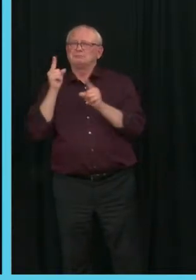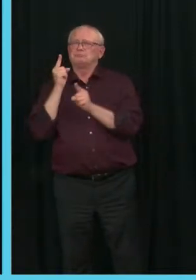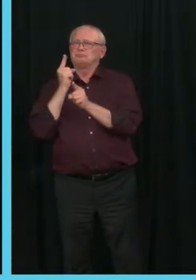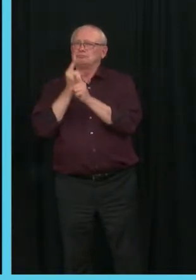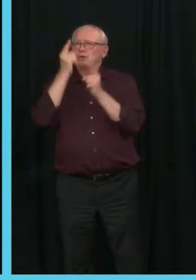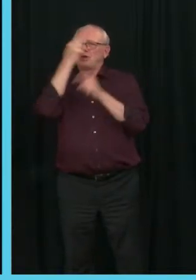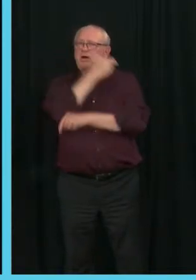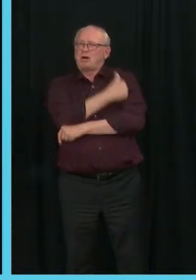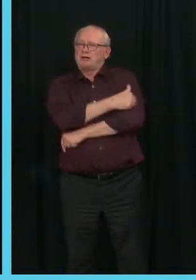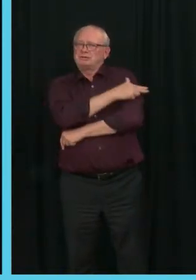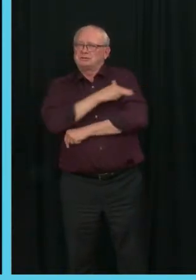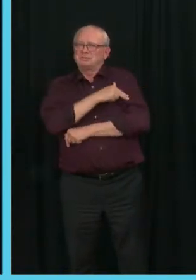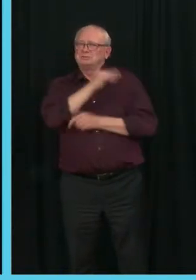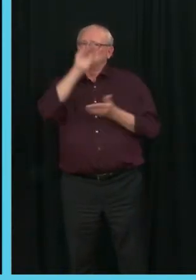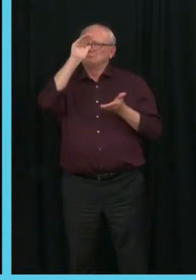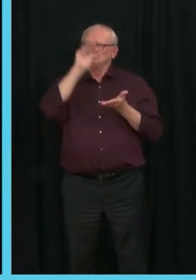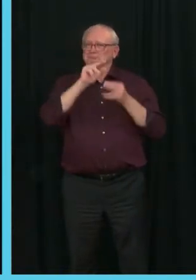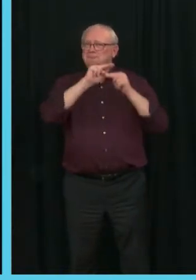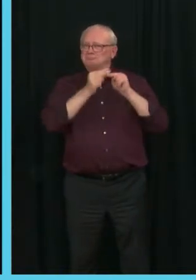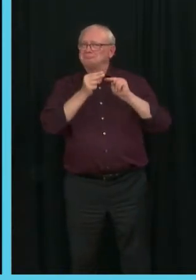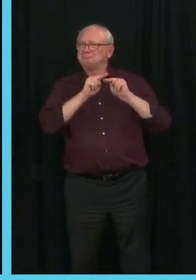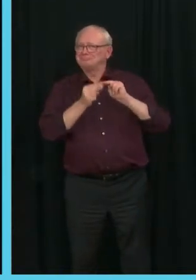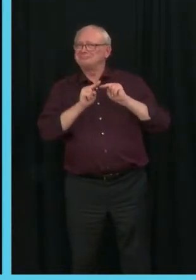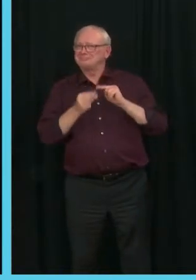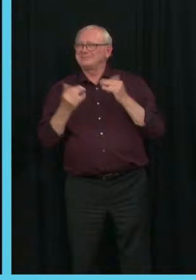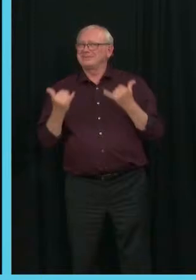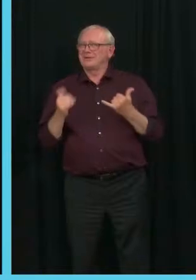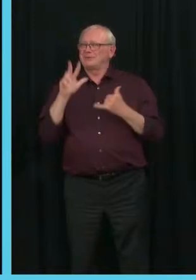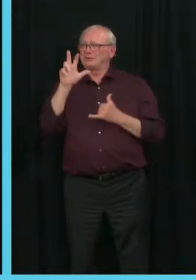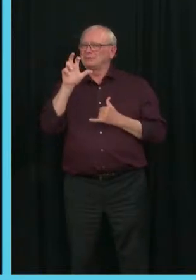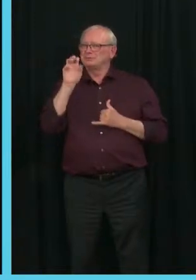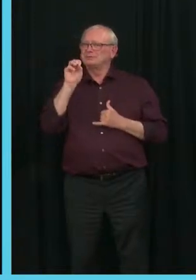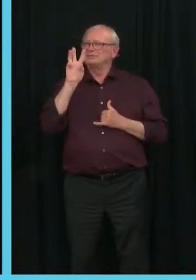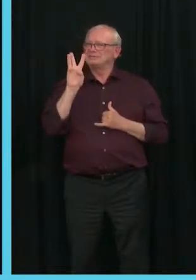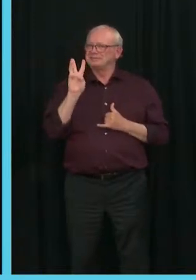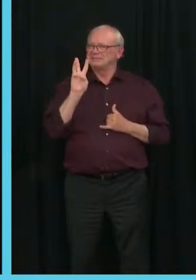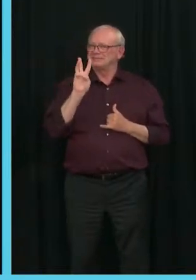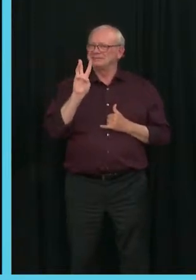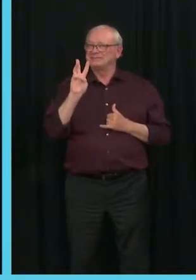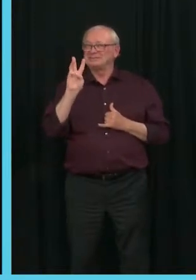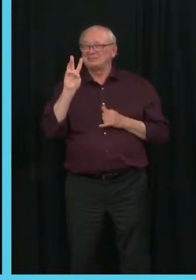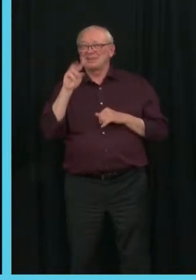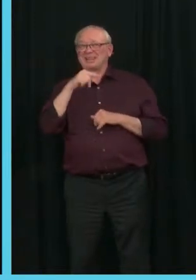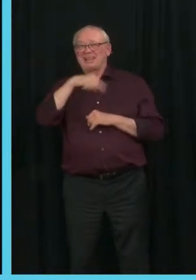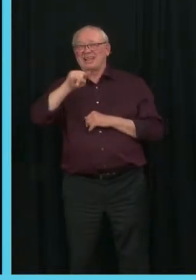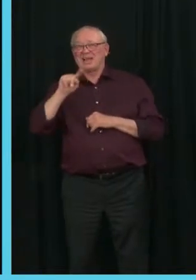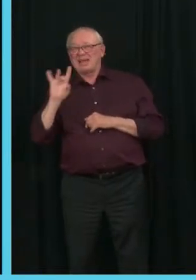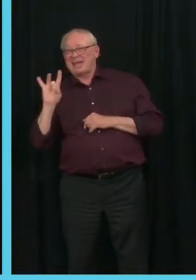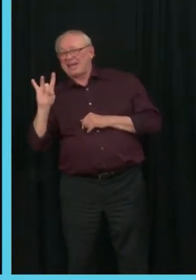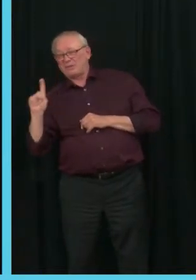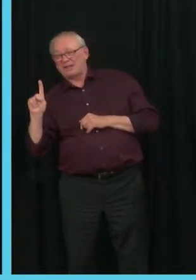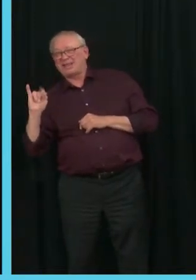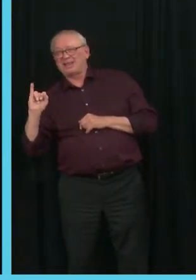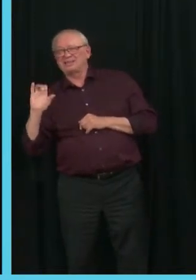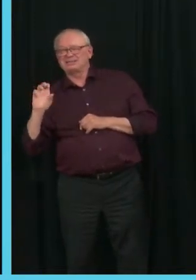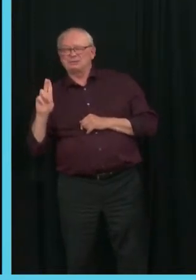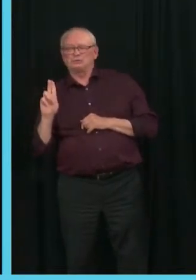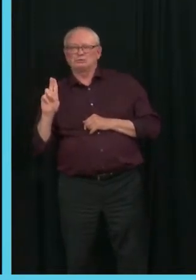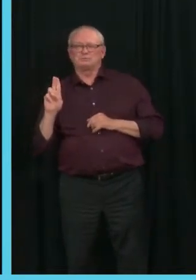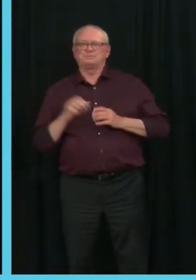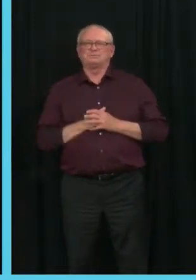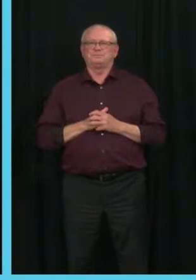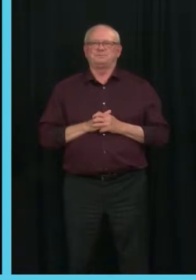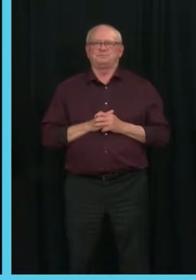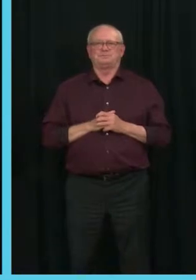306 people being treated for COVID-19, including 81 in the ICU. This encouraging trend is important